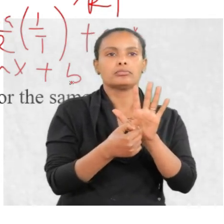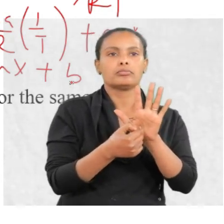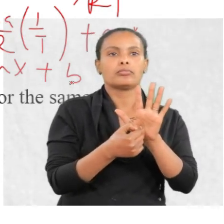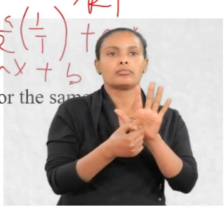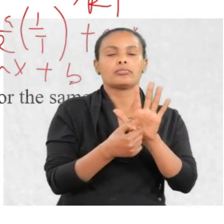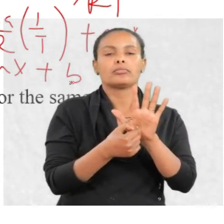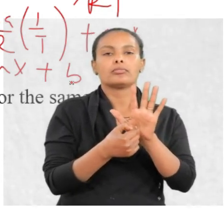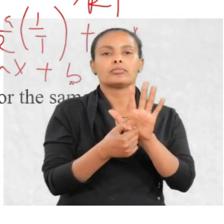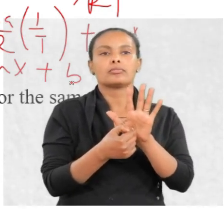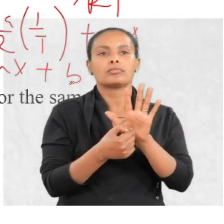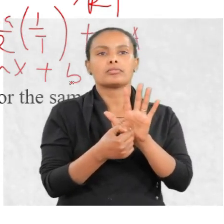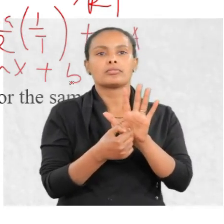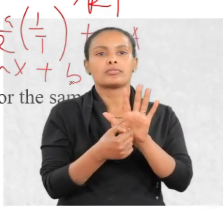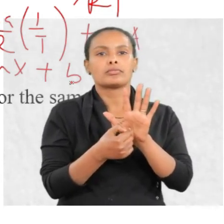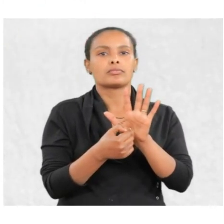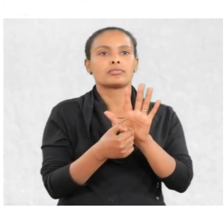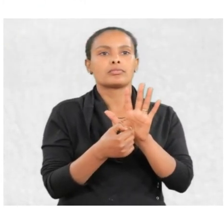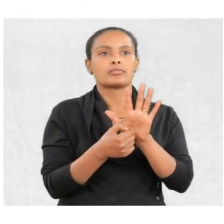A.